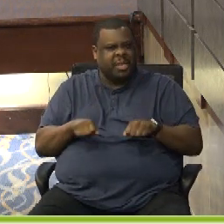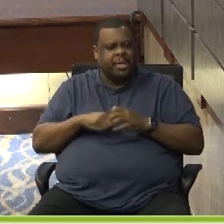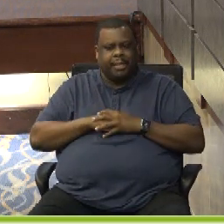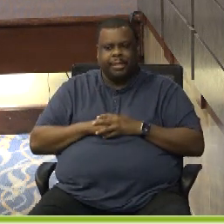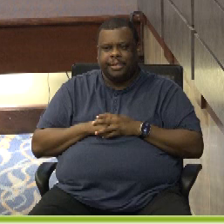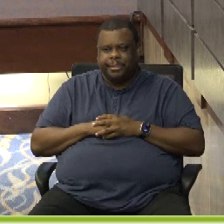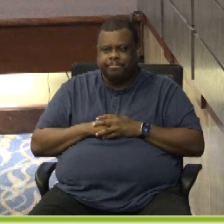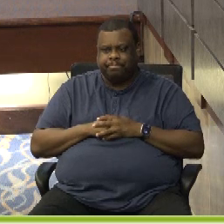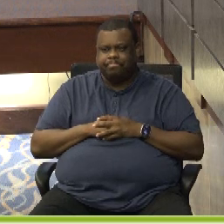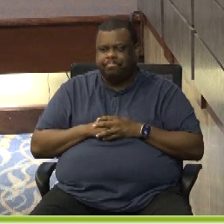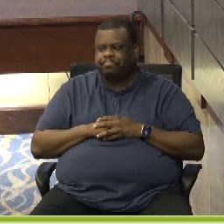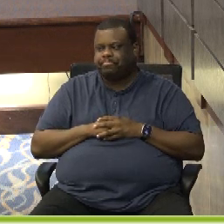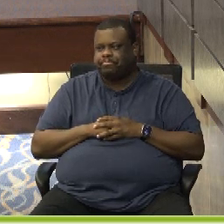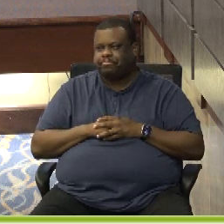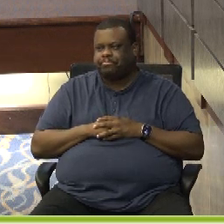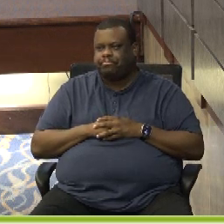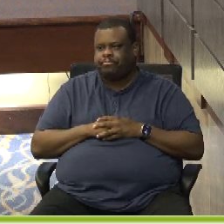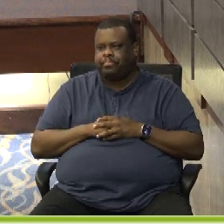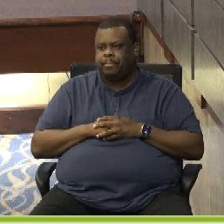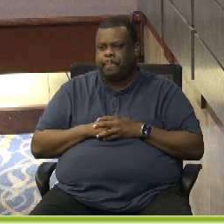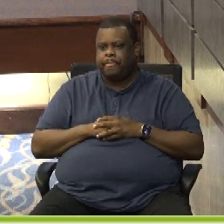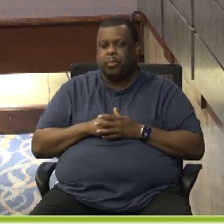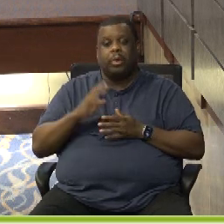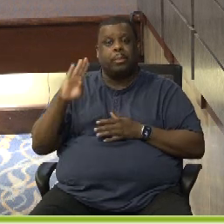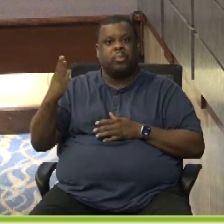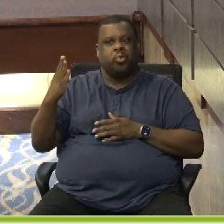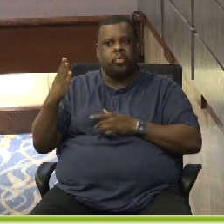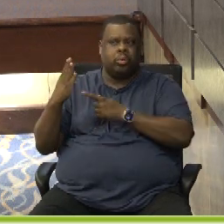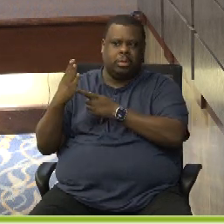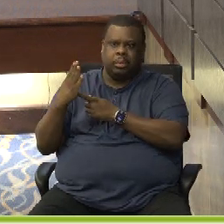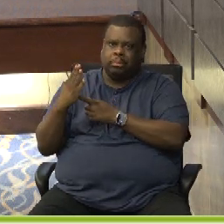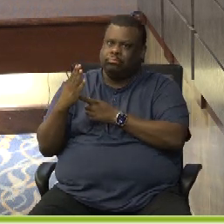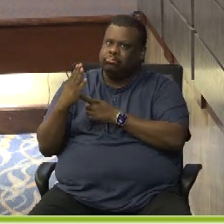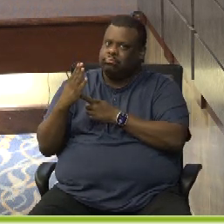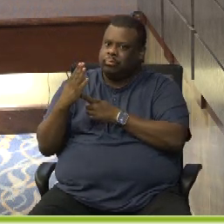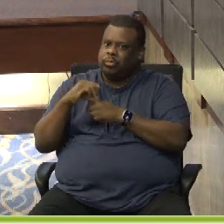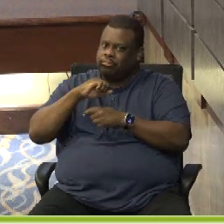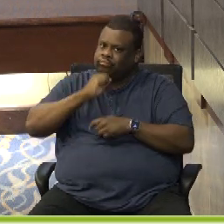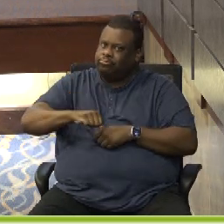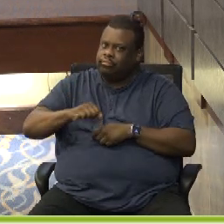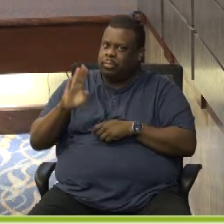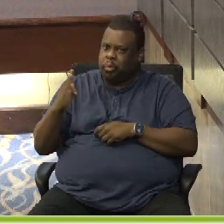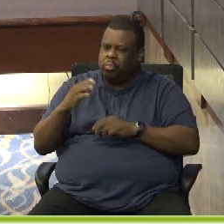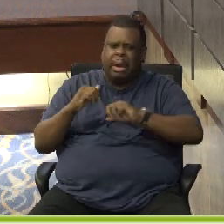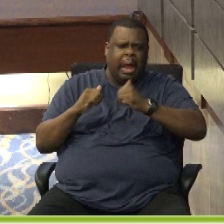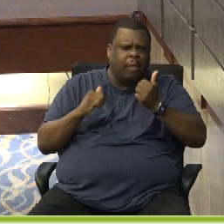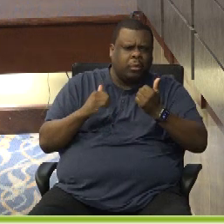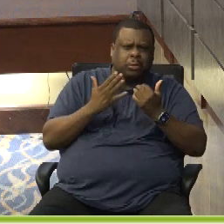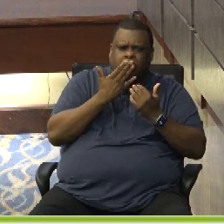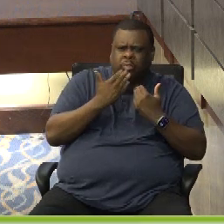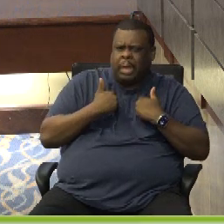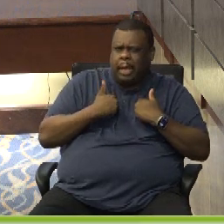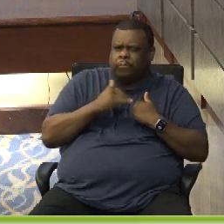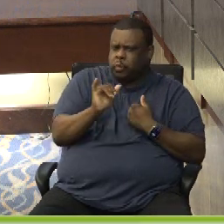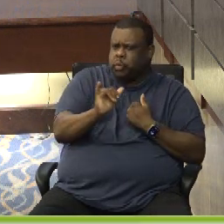getting a sense of how we have our blue is our hero, but we always have our warm pops of secondary colors as well.